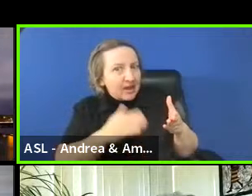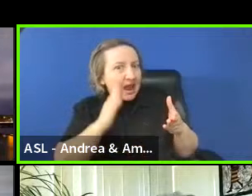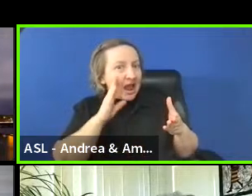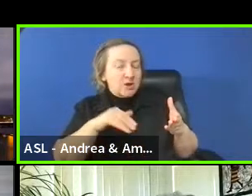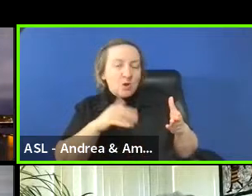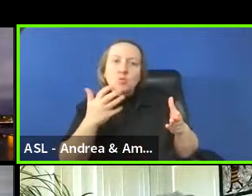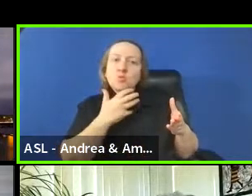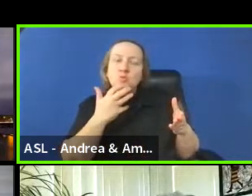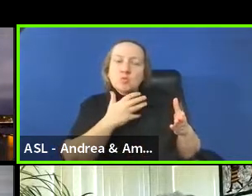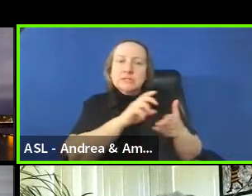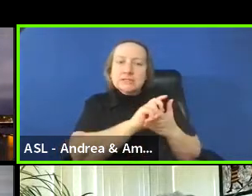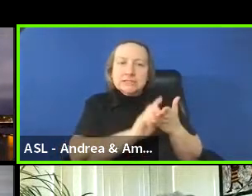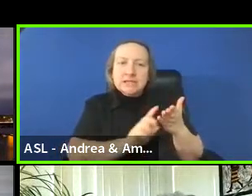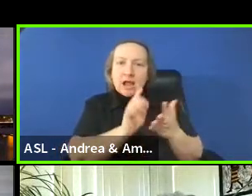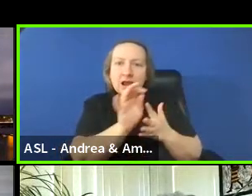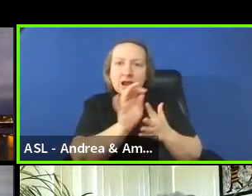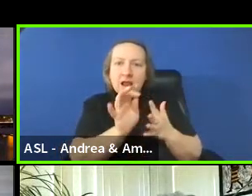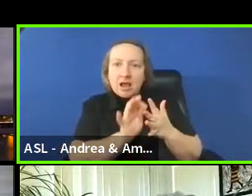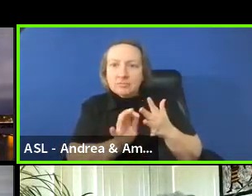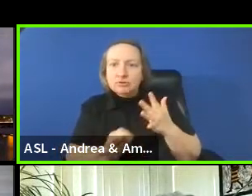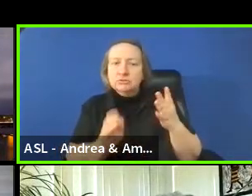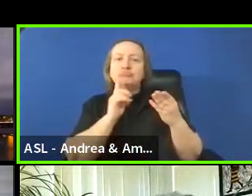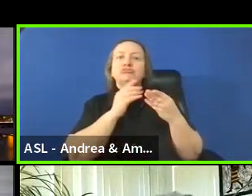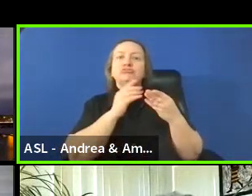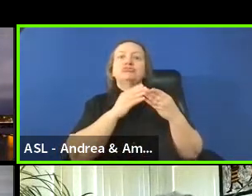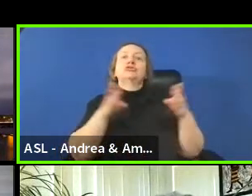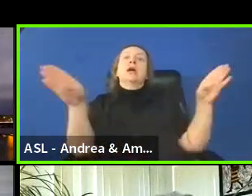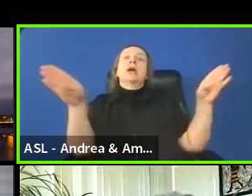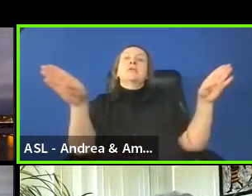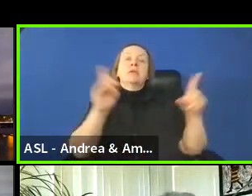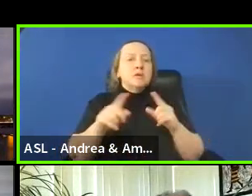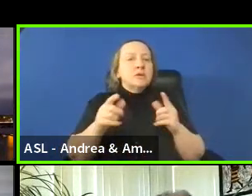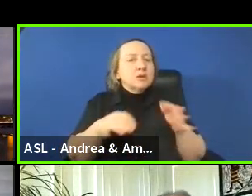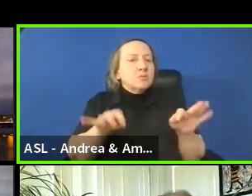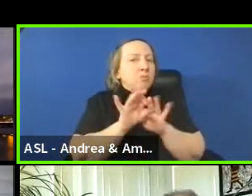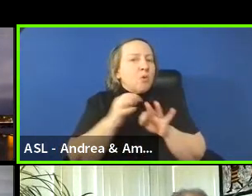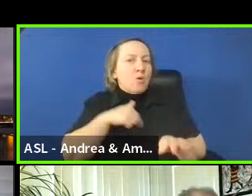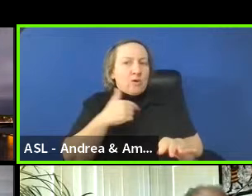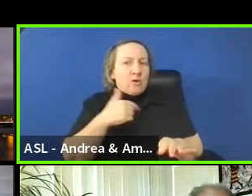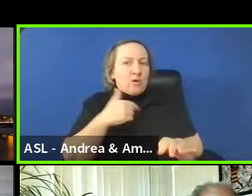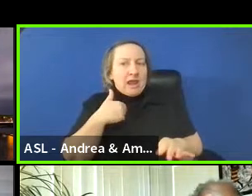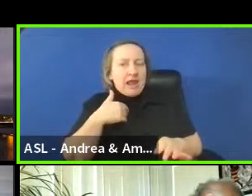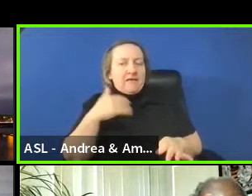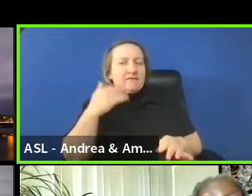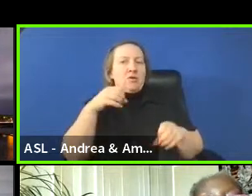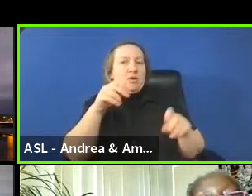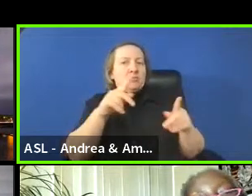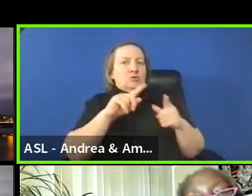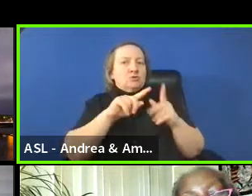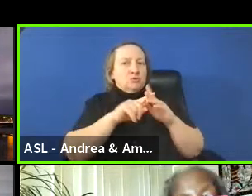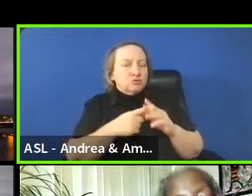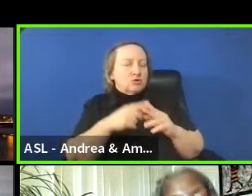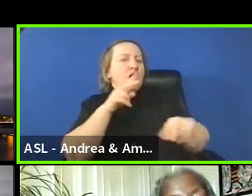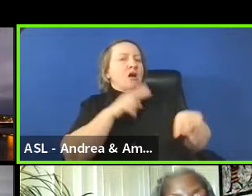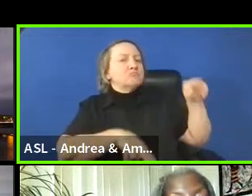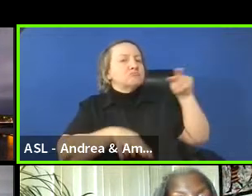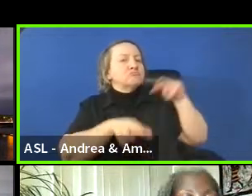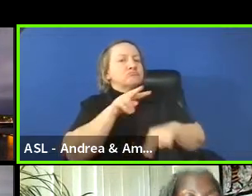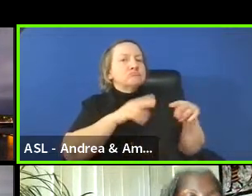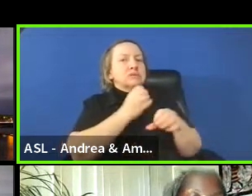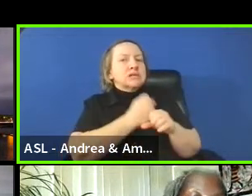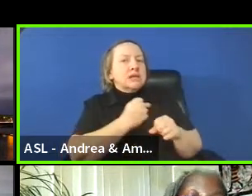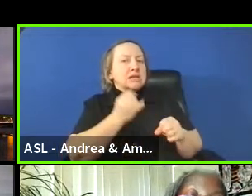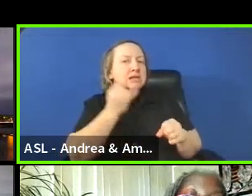level design options, but I think it's important that we have the opportunity to kind of start looking and getting a